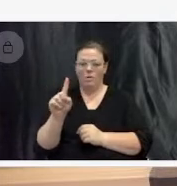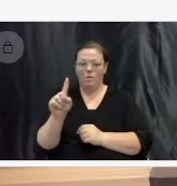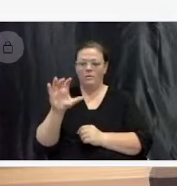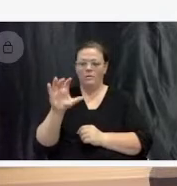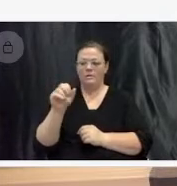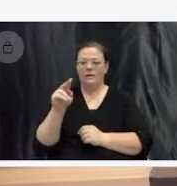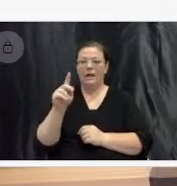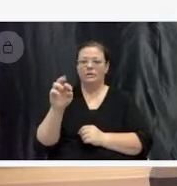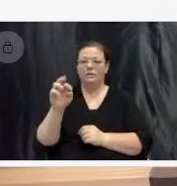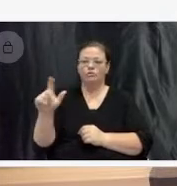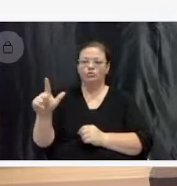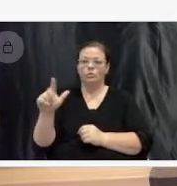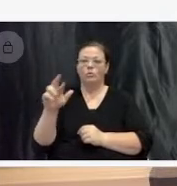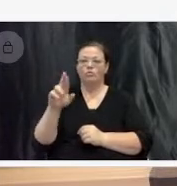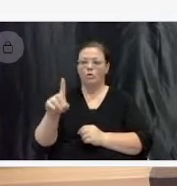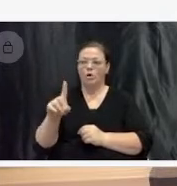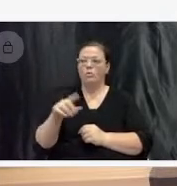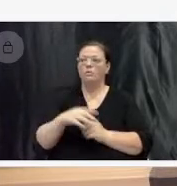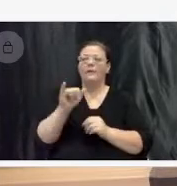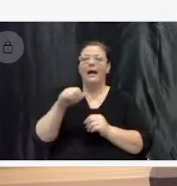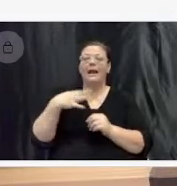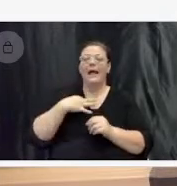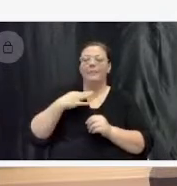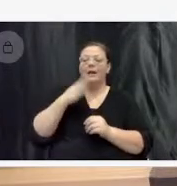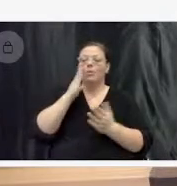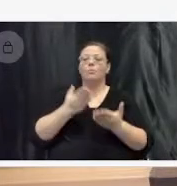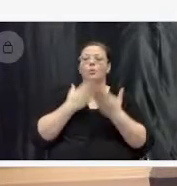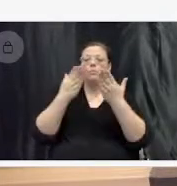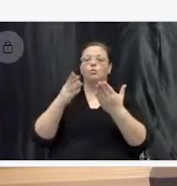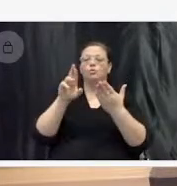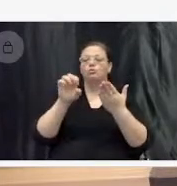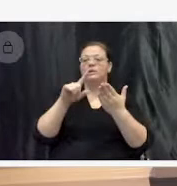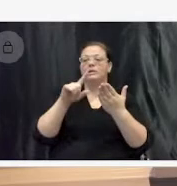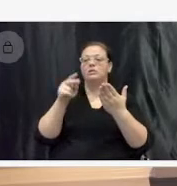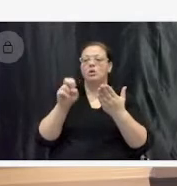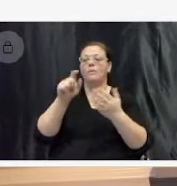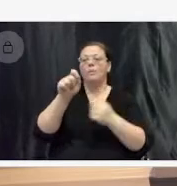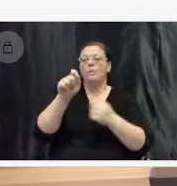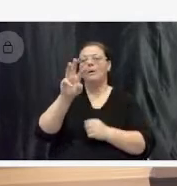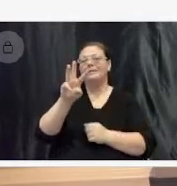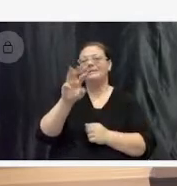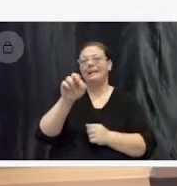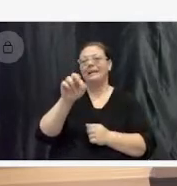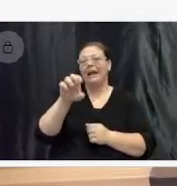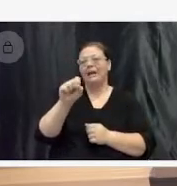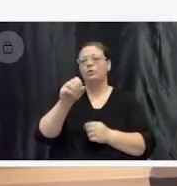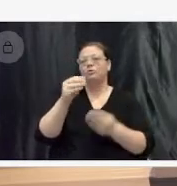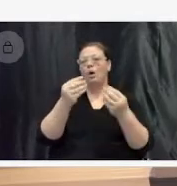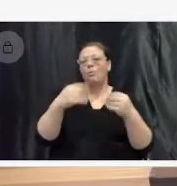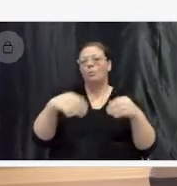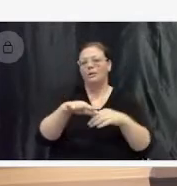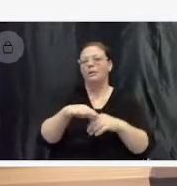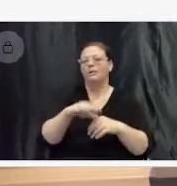Cantrell Road. The applicant proposes to rezone 0.6 acre property located at